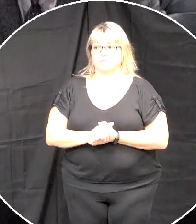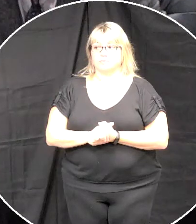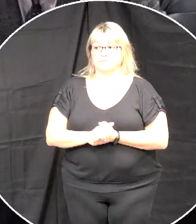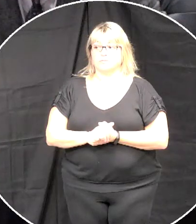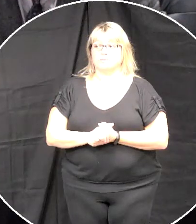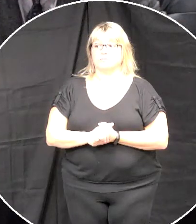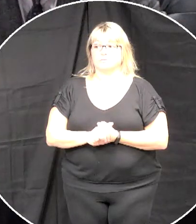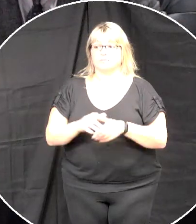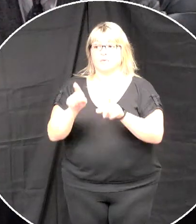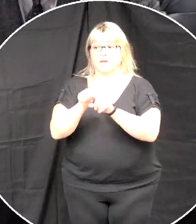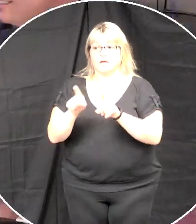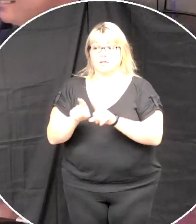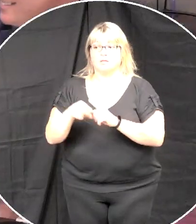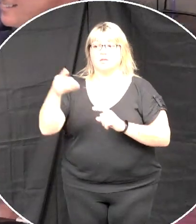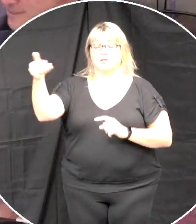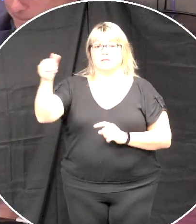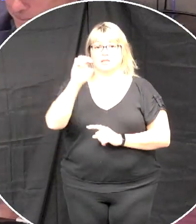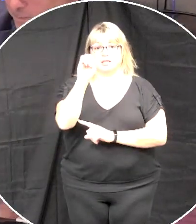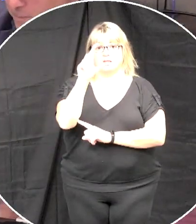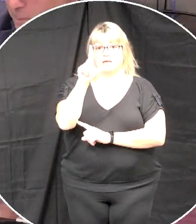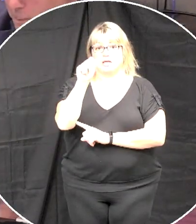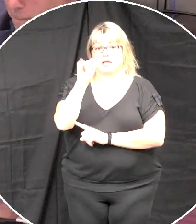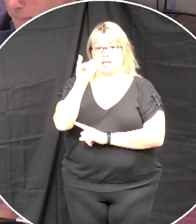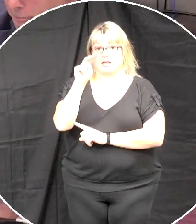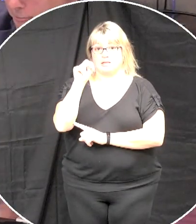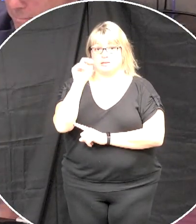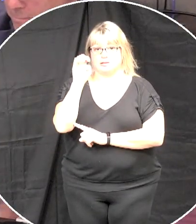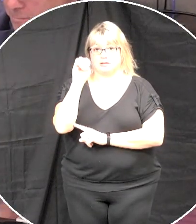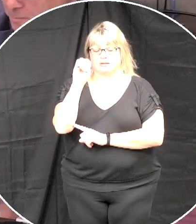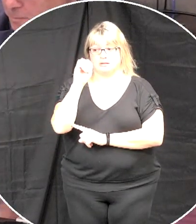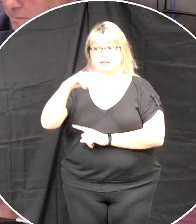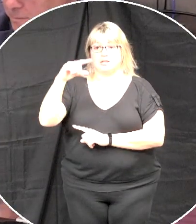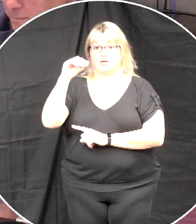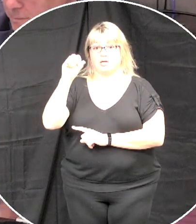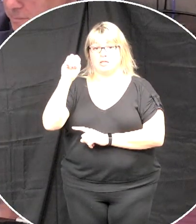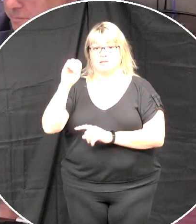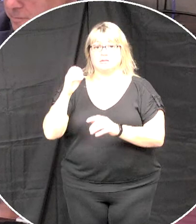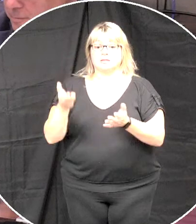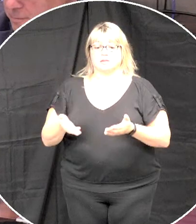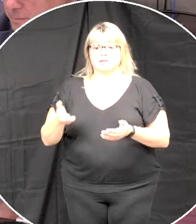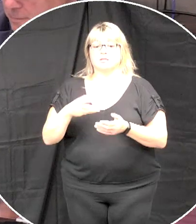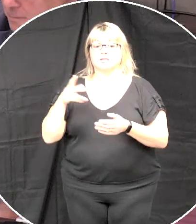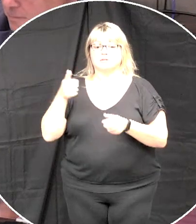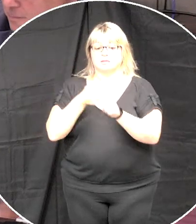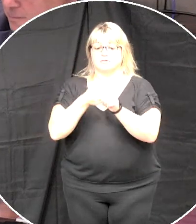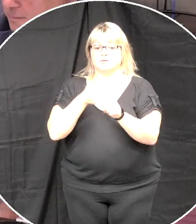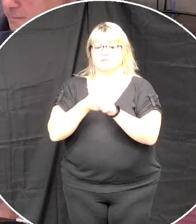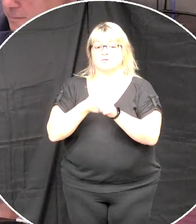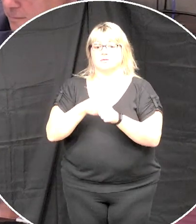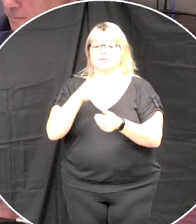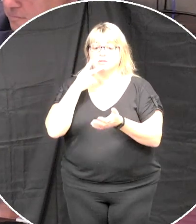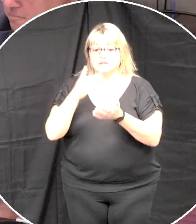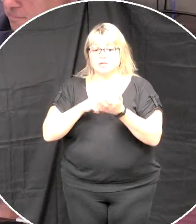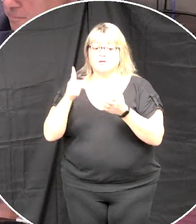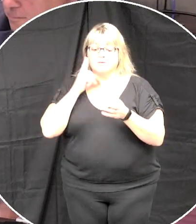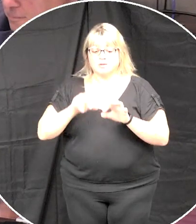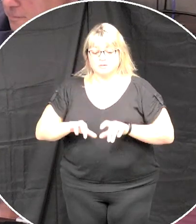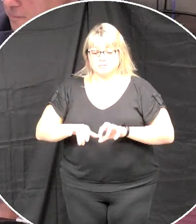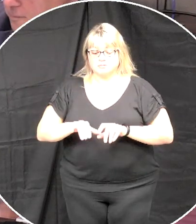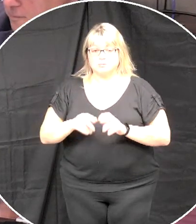And we have Elaine Cross here, my Executive Assistant, and taking minutes for this meeting.